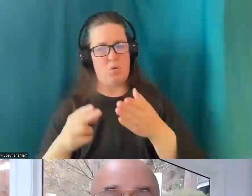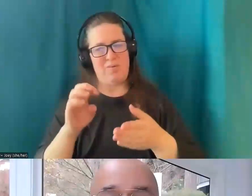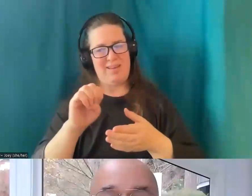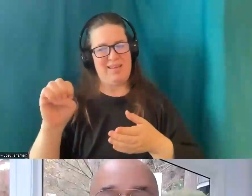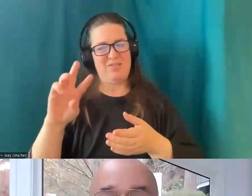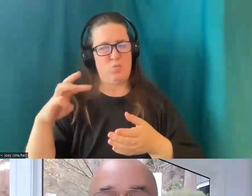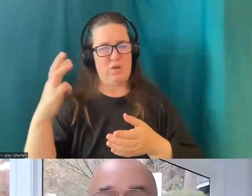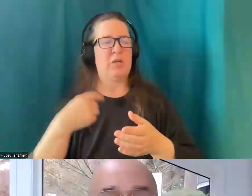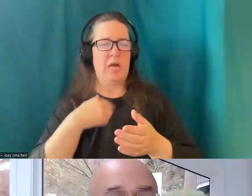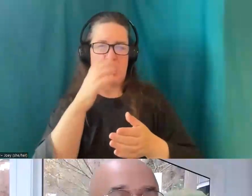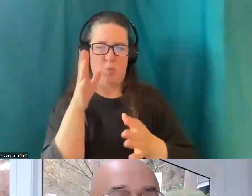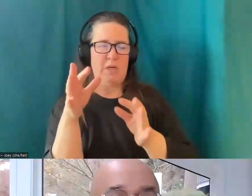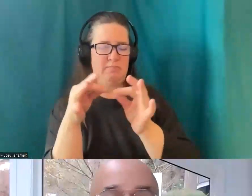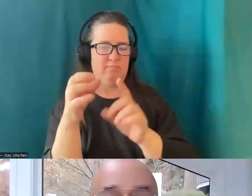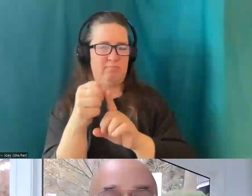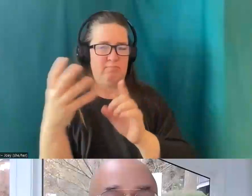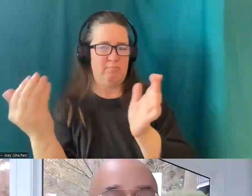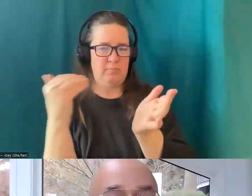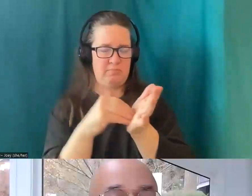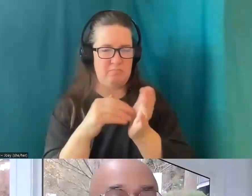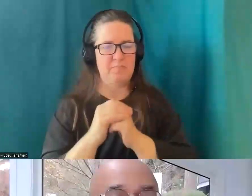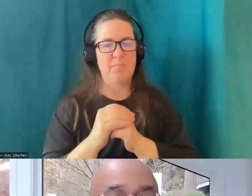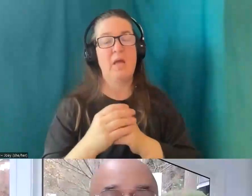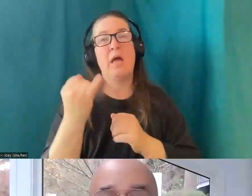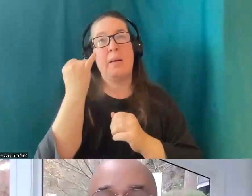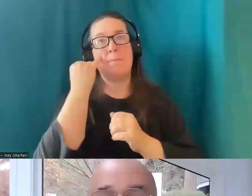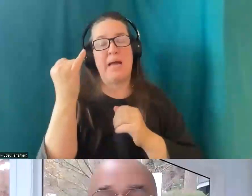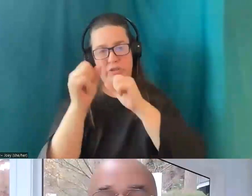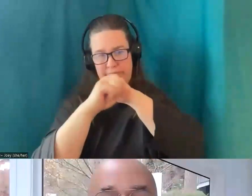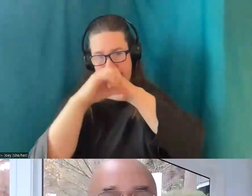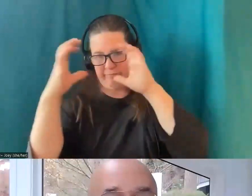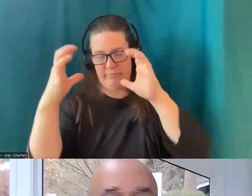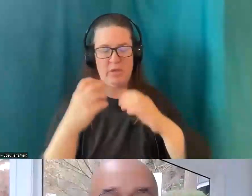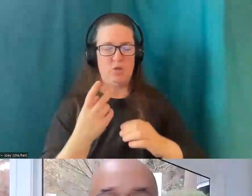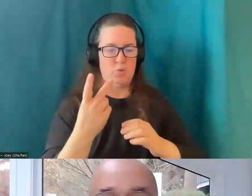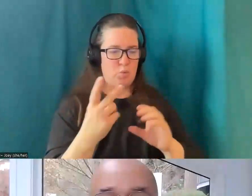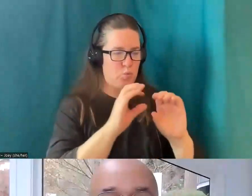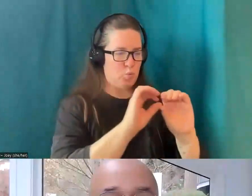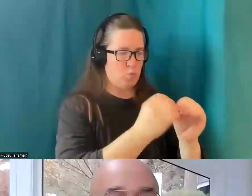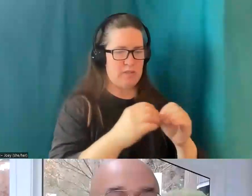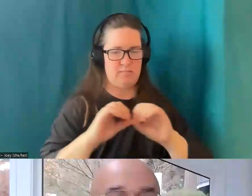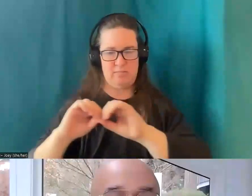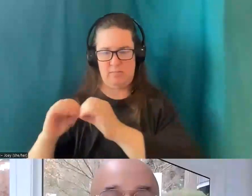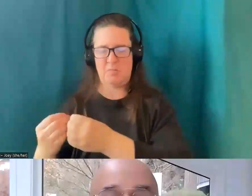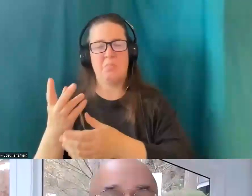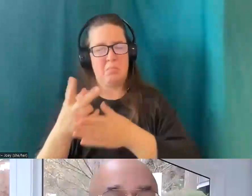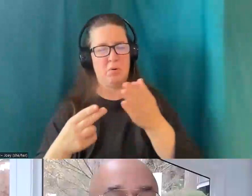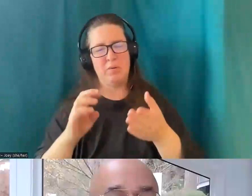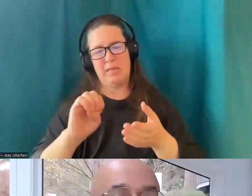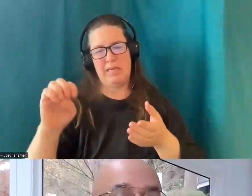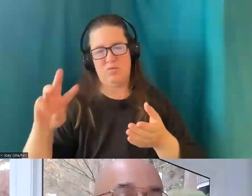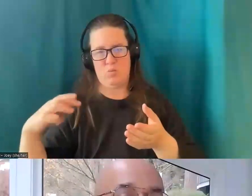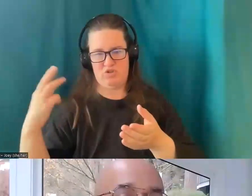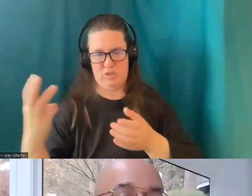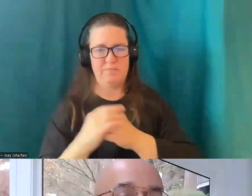again. So imagine two hypothetical organizations. The first group uplifts Mexican American culture in Eastern Washington, and the way they do